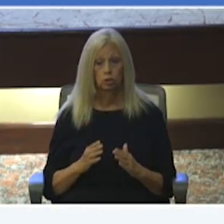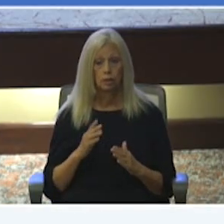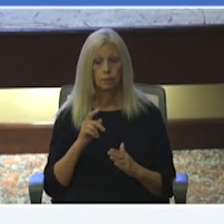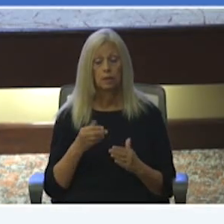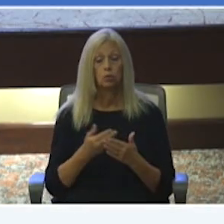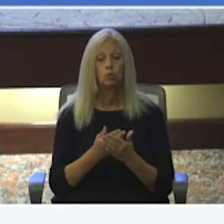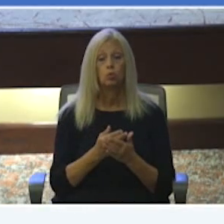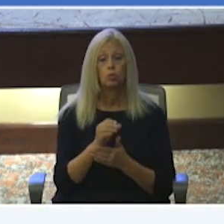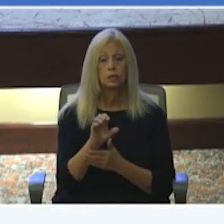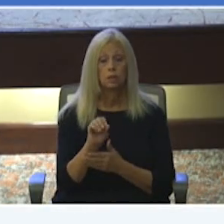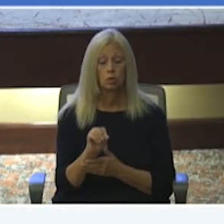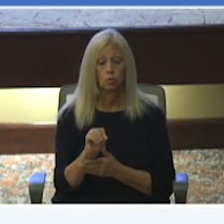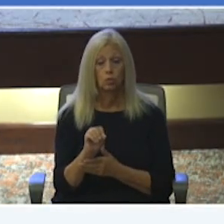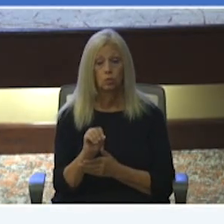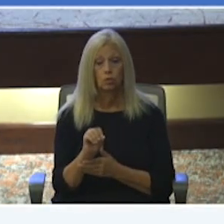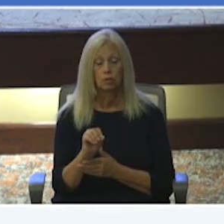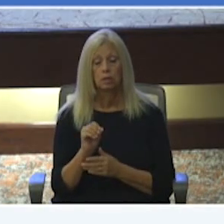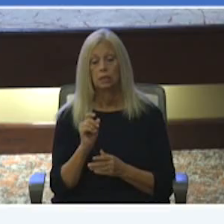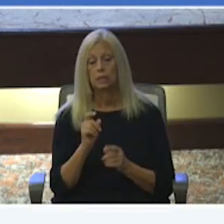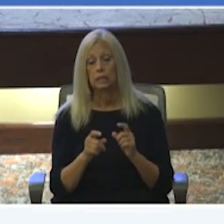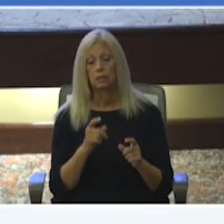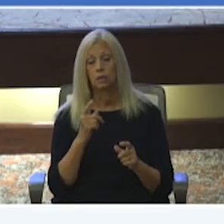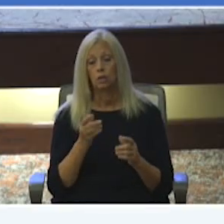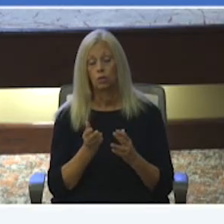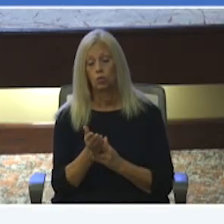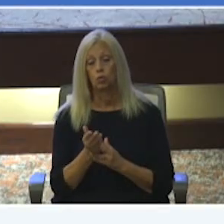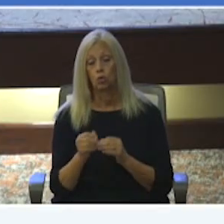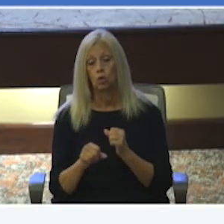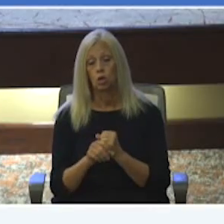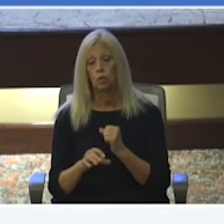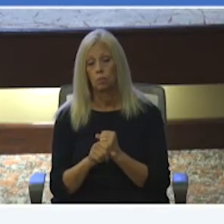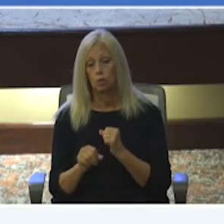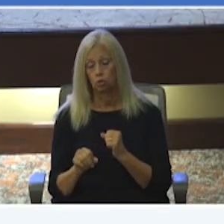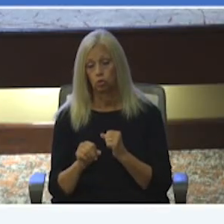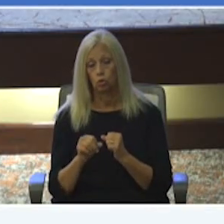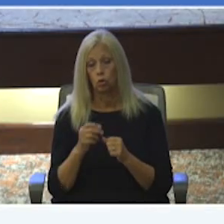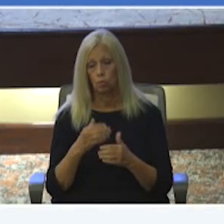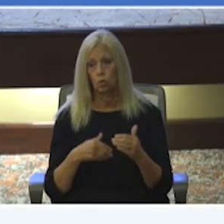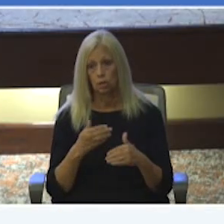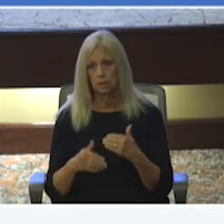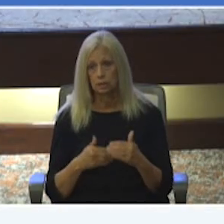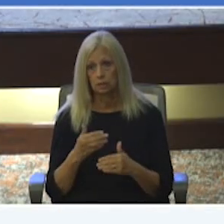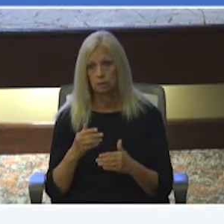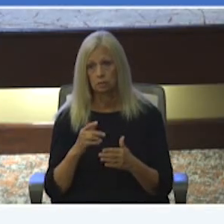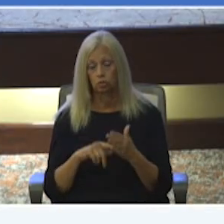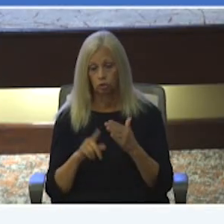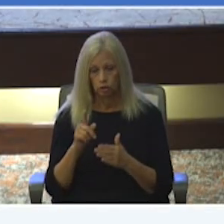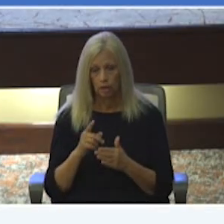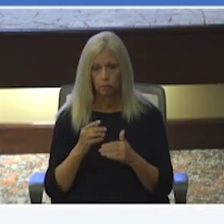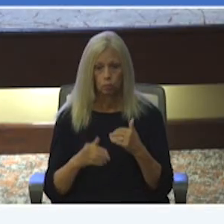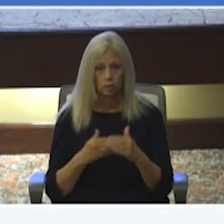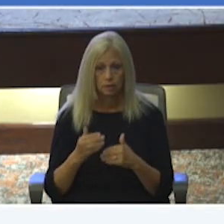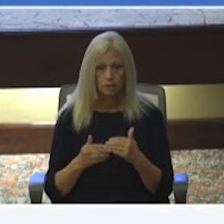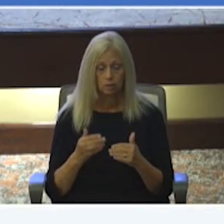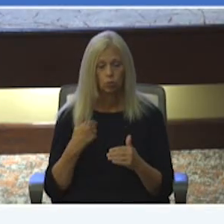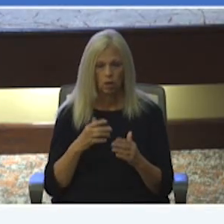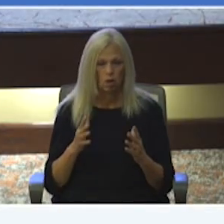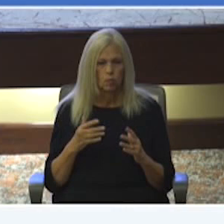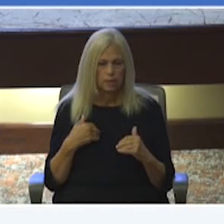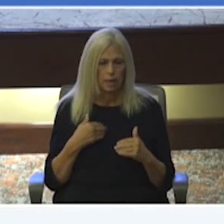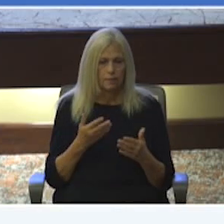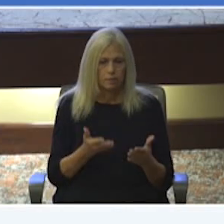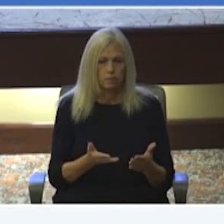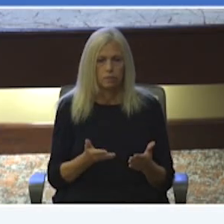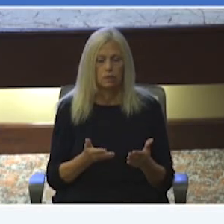CO is issued through a commercial check process. Again, we already have the commercial check process. We just wanted to codify that and have